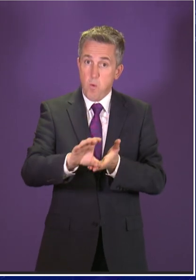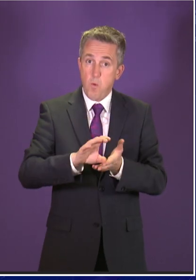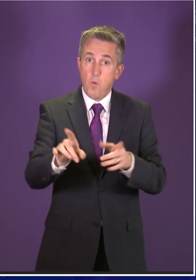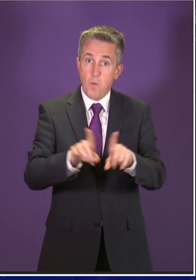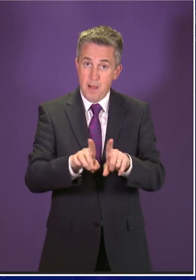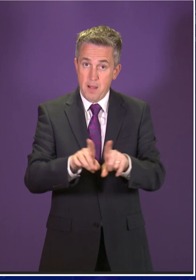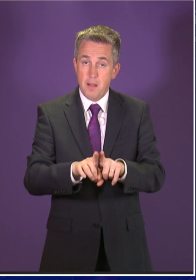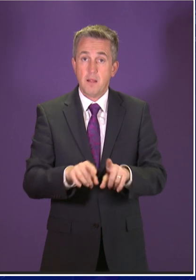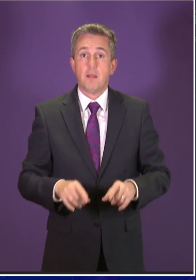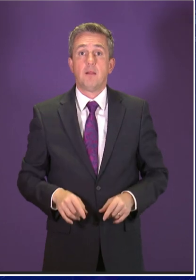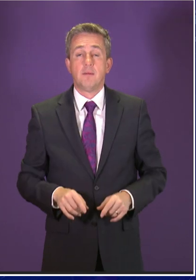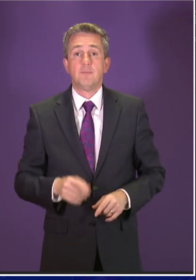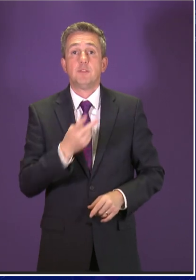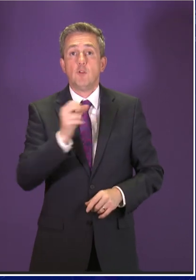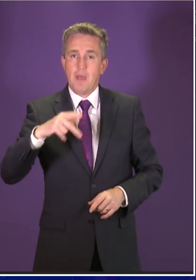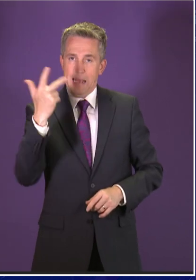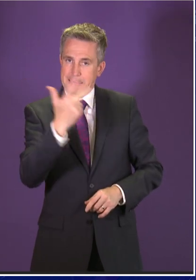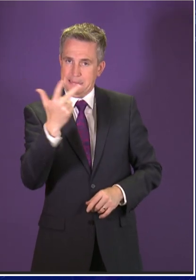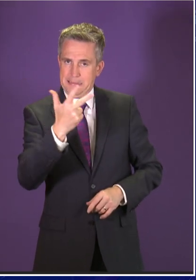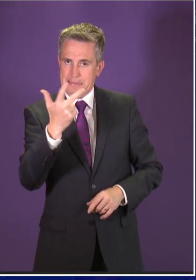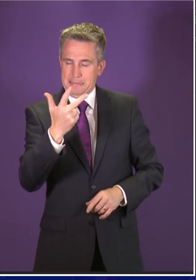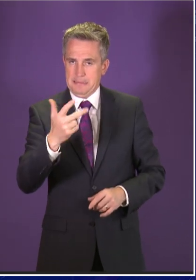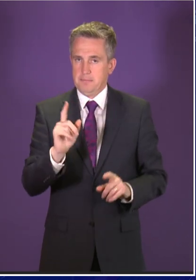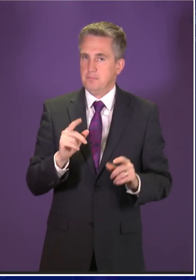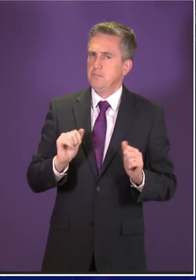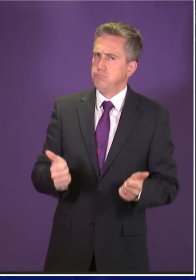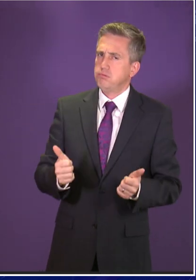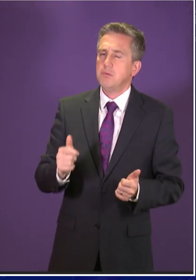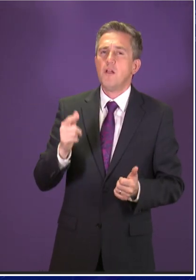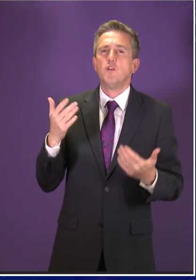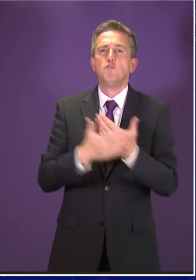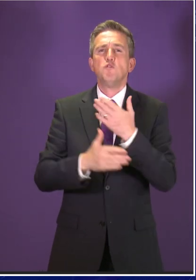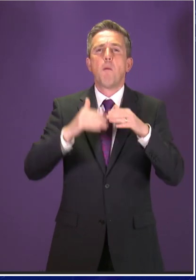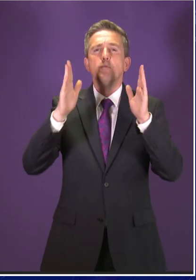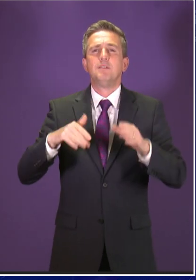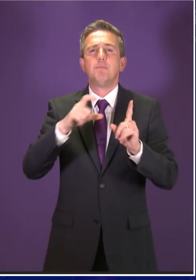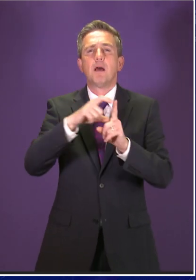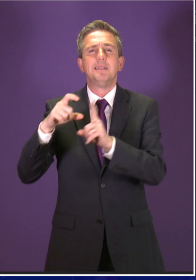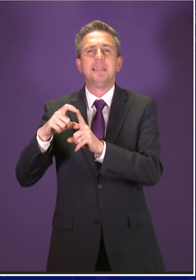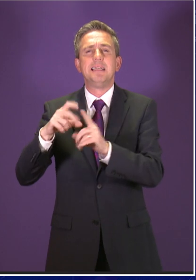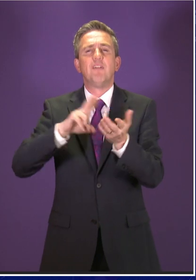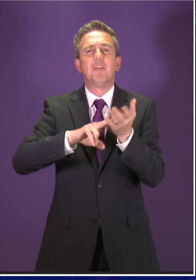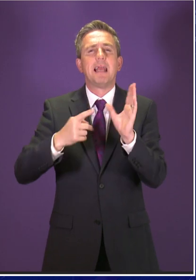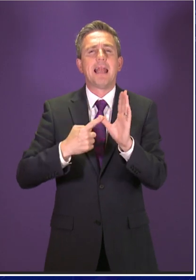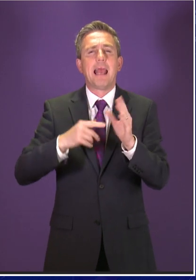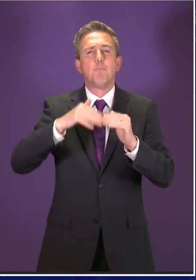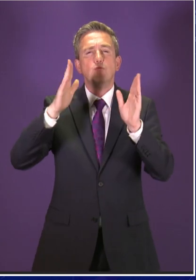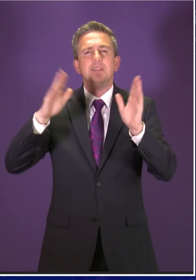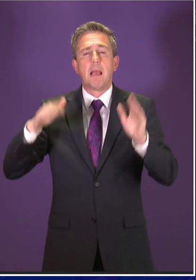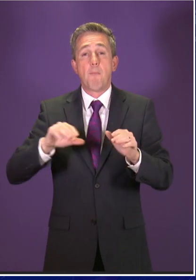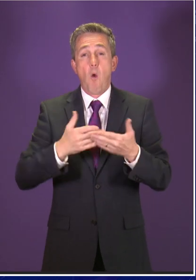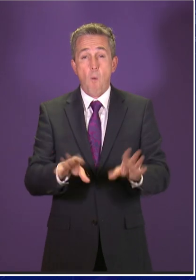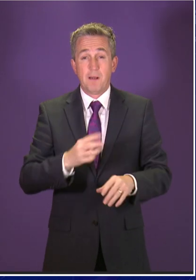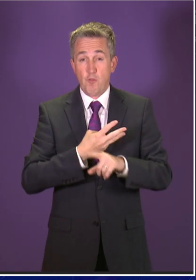the most obvious example this year is the V&A Museum of Design in Dundee, which will open in just 3 weeks' time.